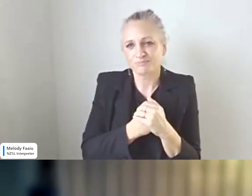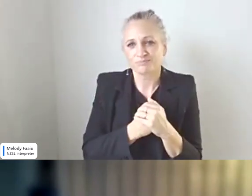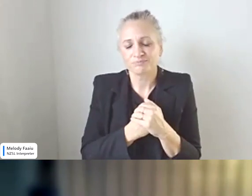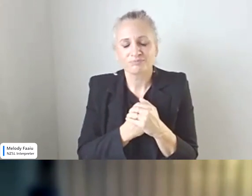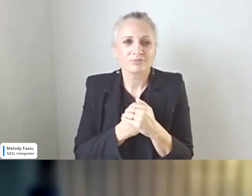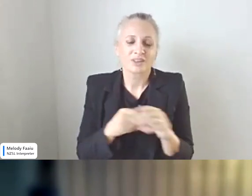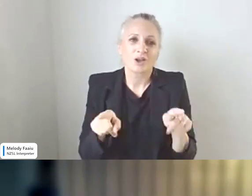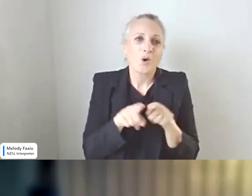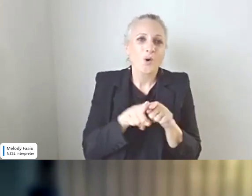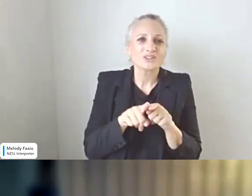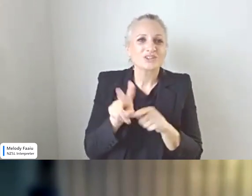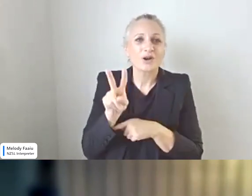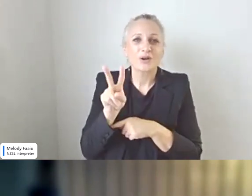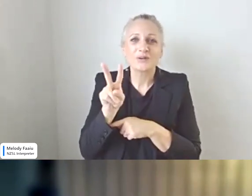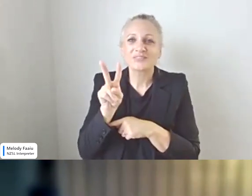Vic and Catherine for